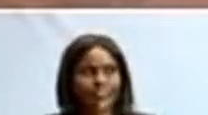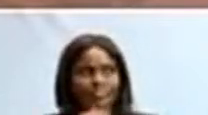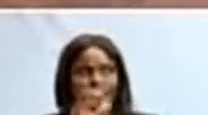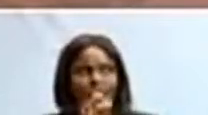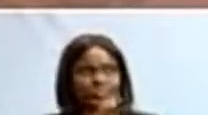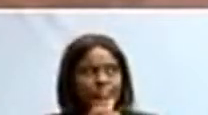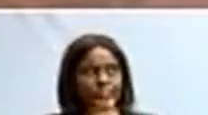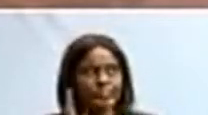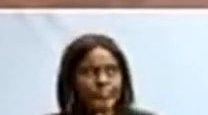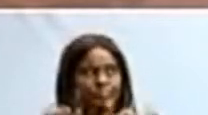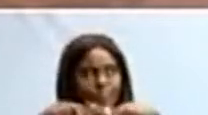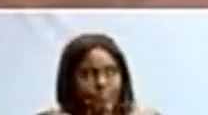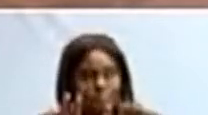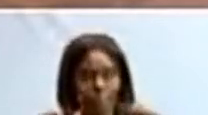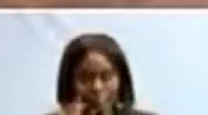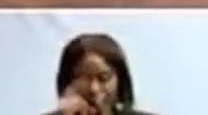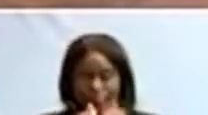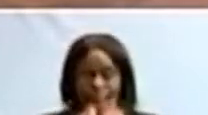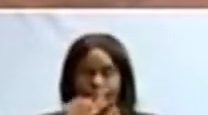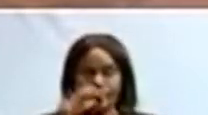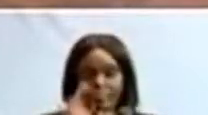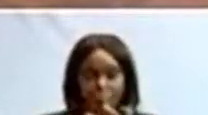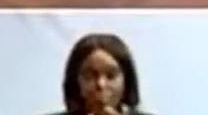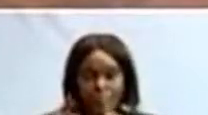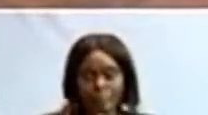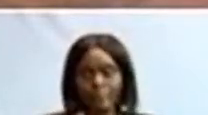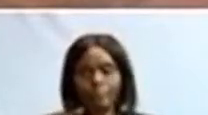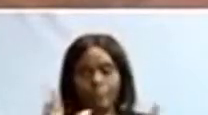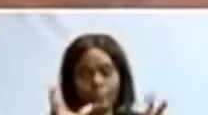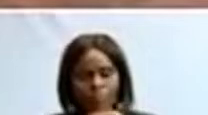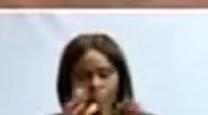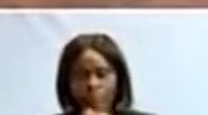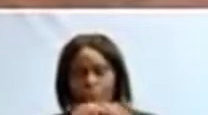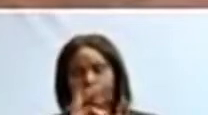available to auditors due to misfiling.